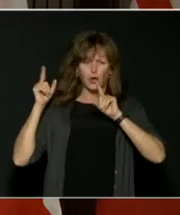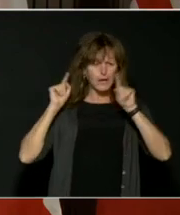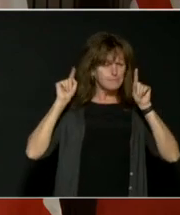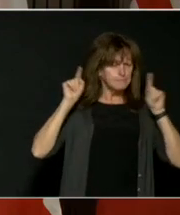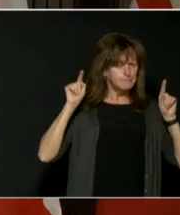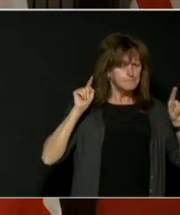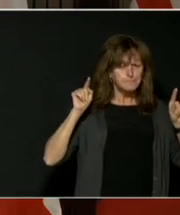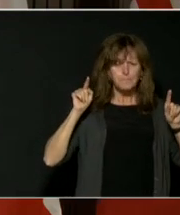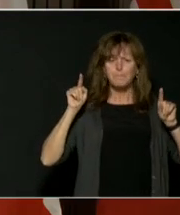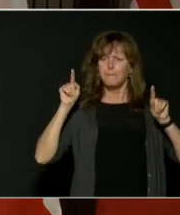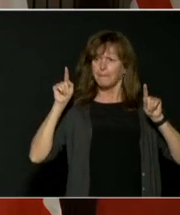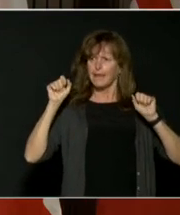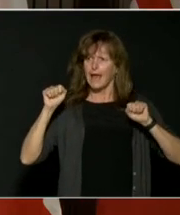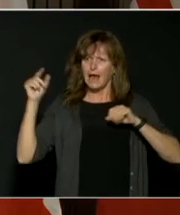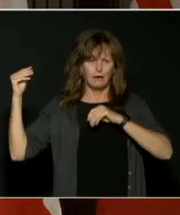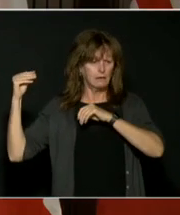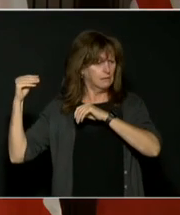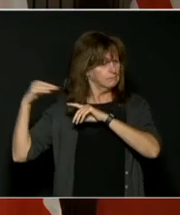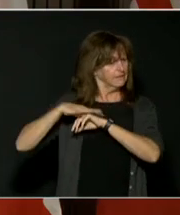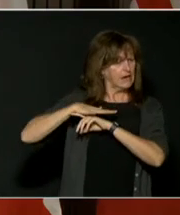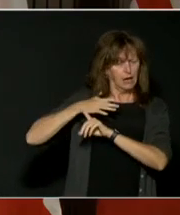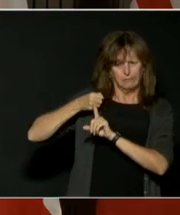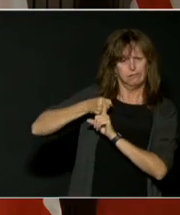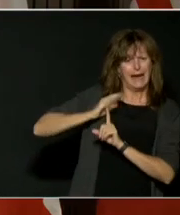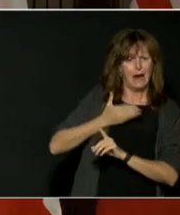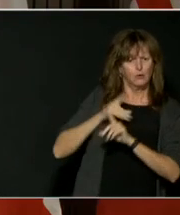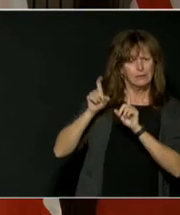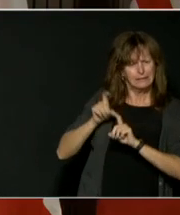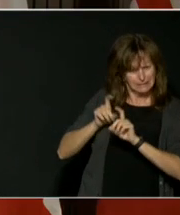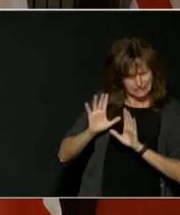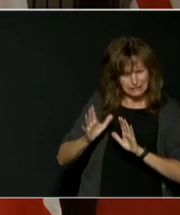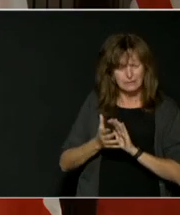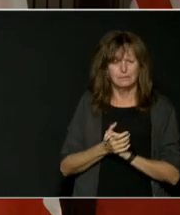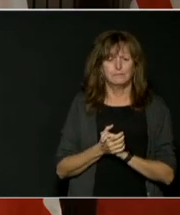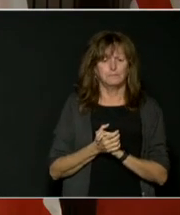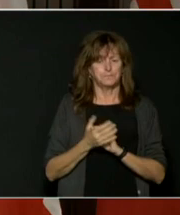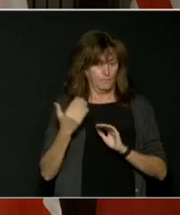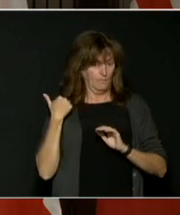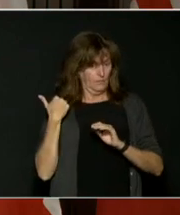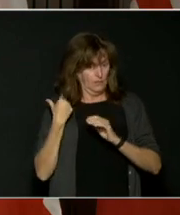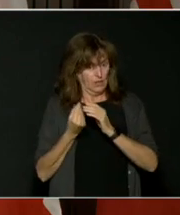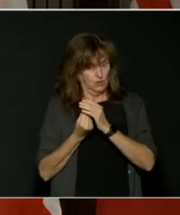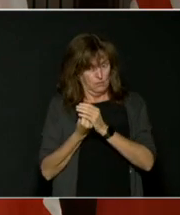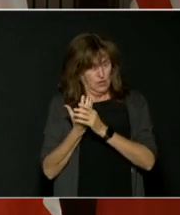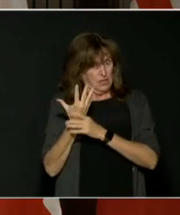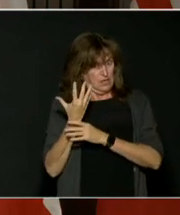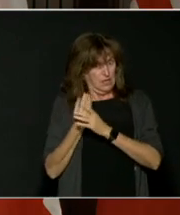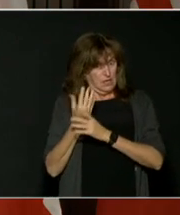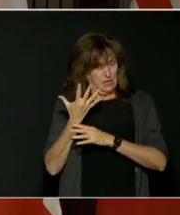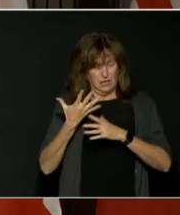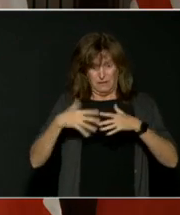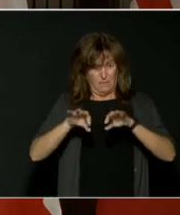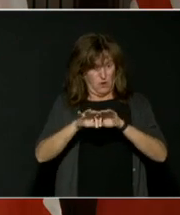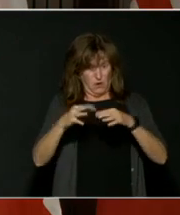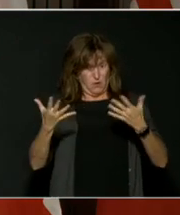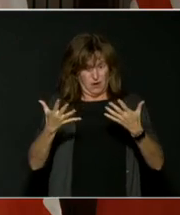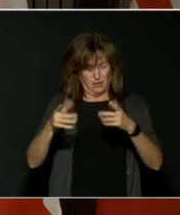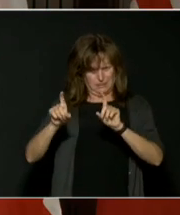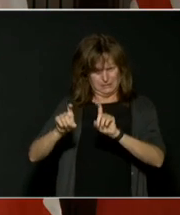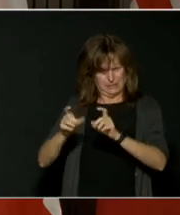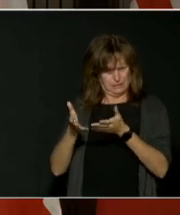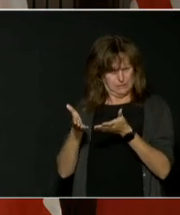our experience in the spring, it is critically important that tests are available to those who need it